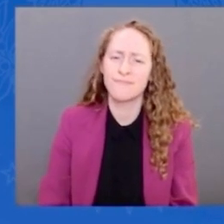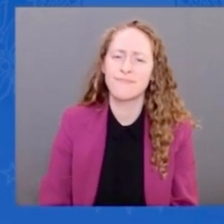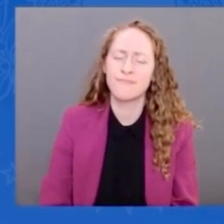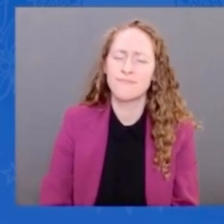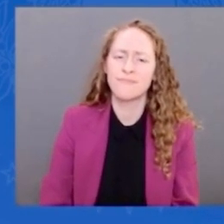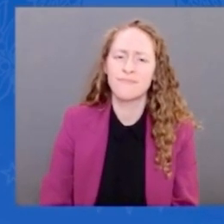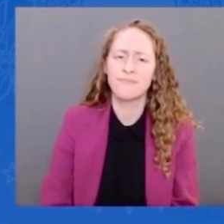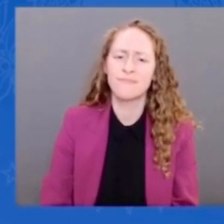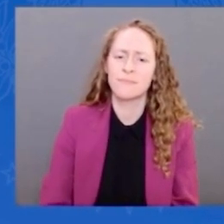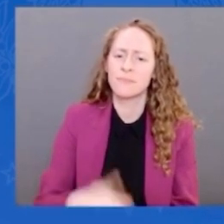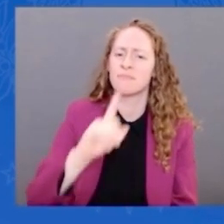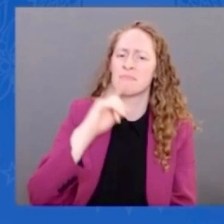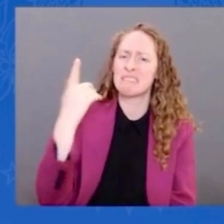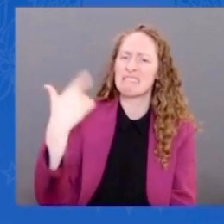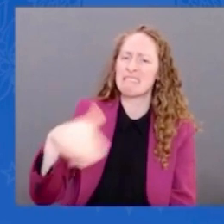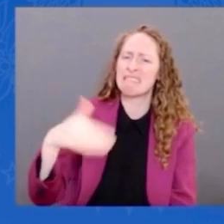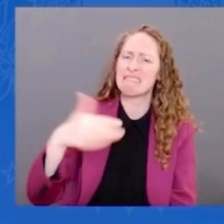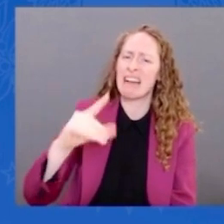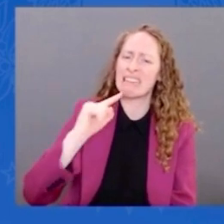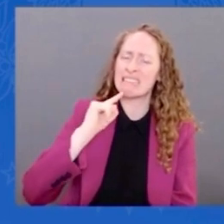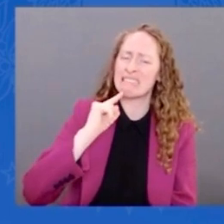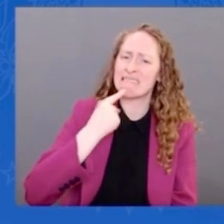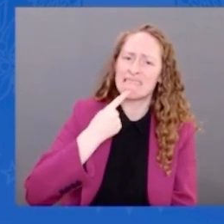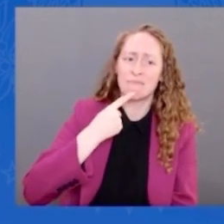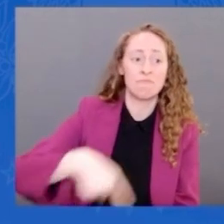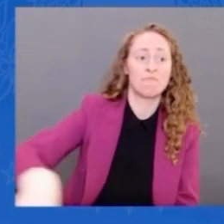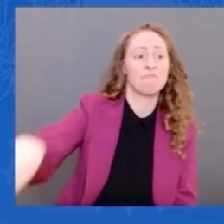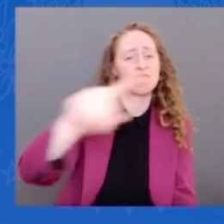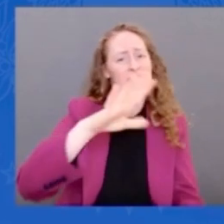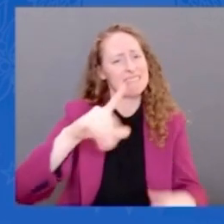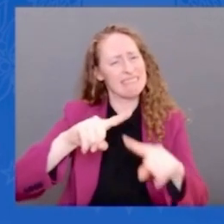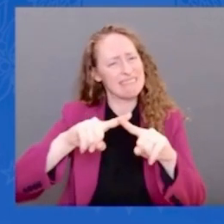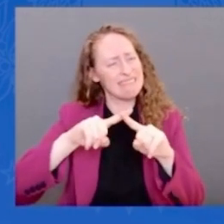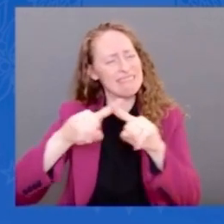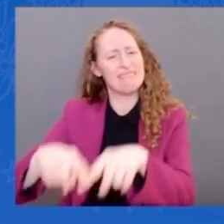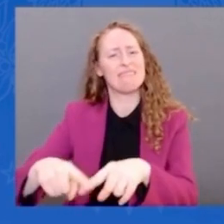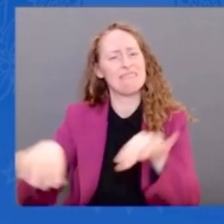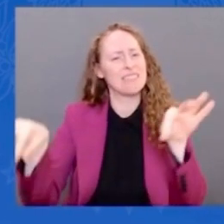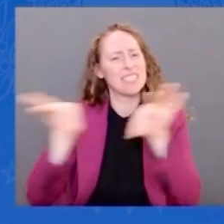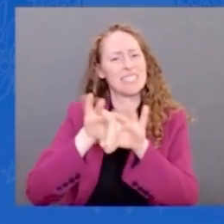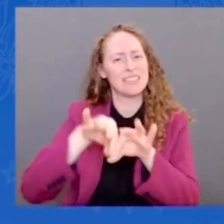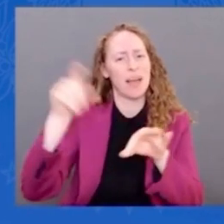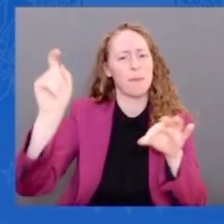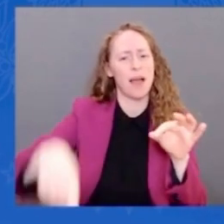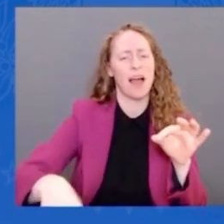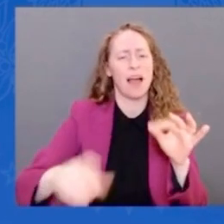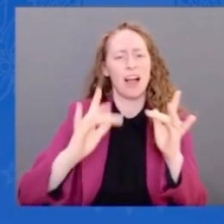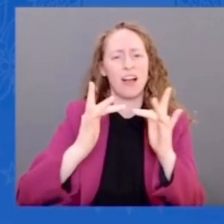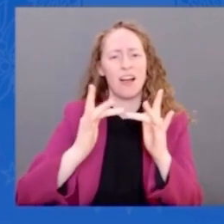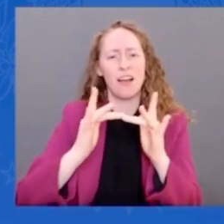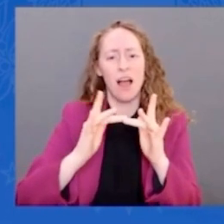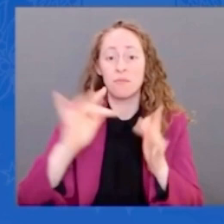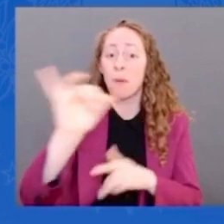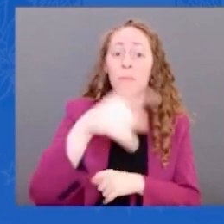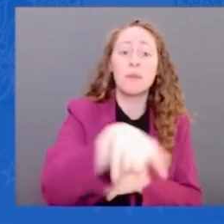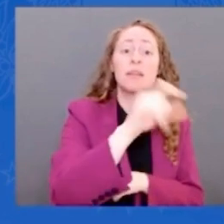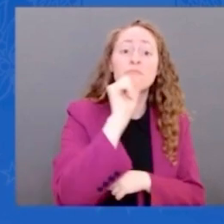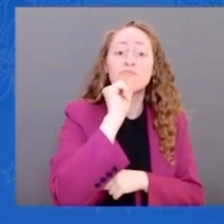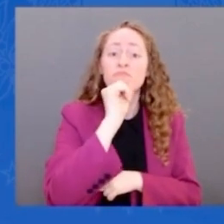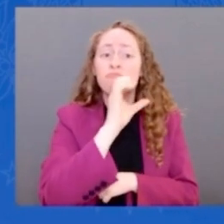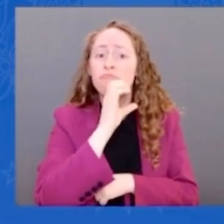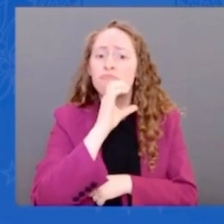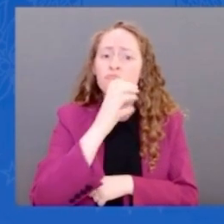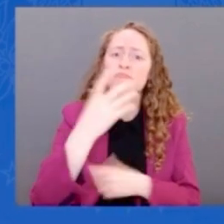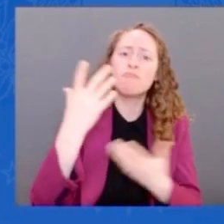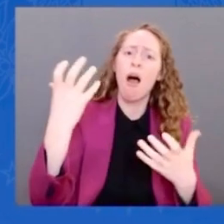and allowing seniors to connect with their doctors through telemedicine, as the Vice President referenced, when it wasn't